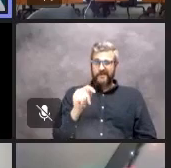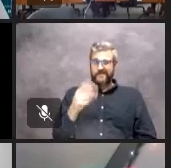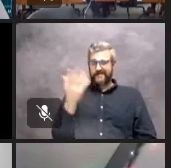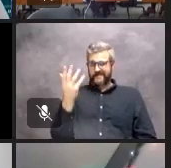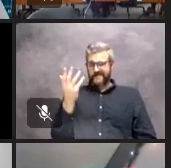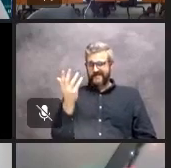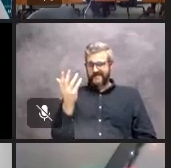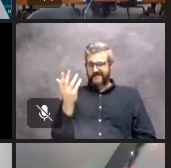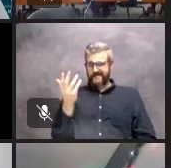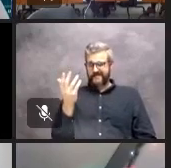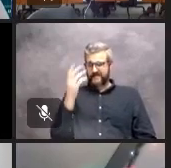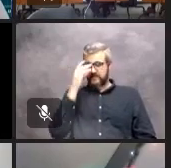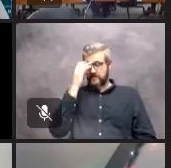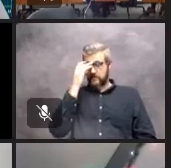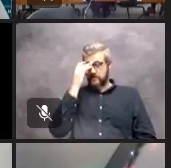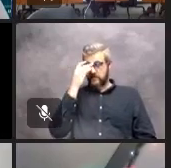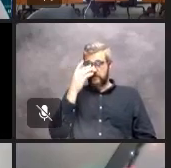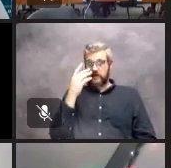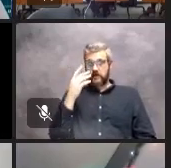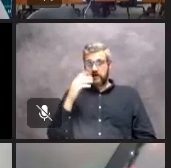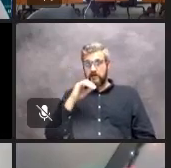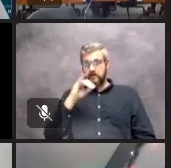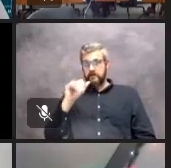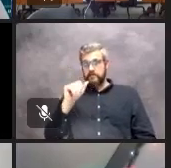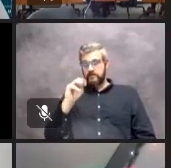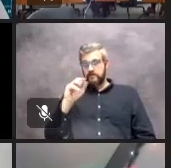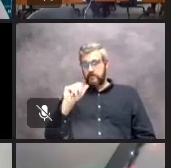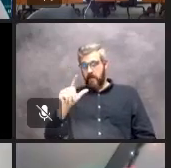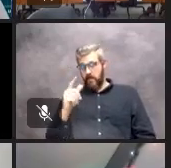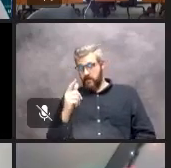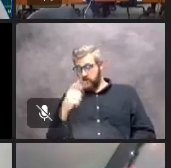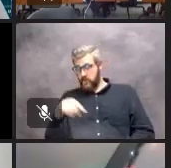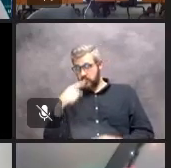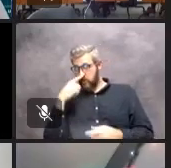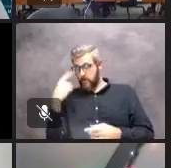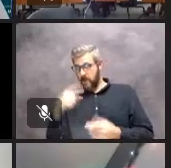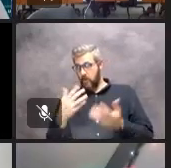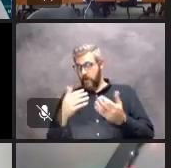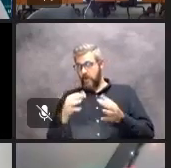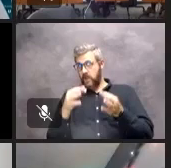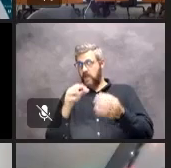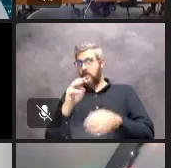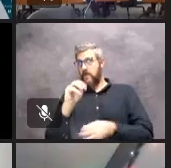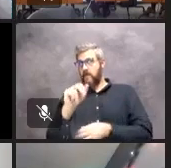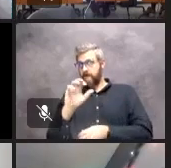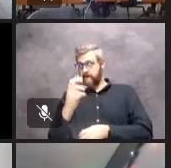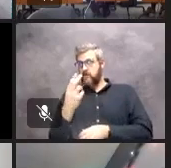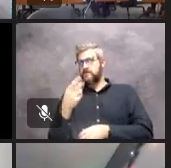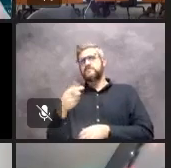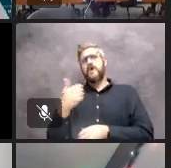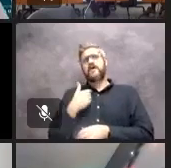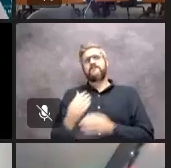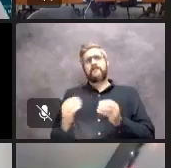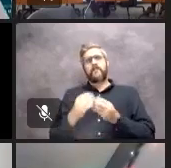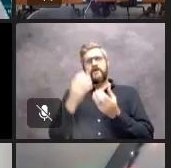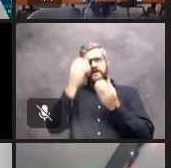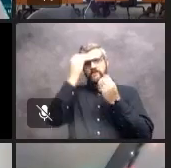just. So is everybody okay with waiting till March? Because she will have more information in March about the